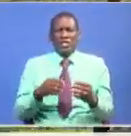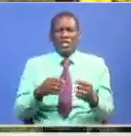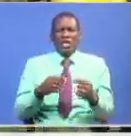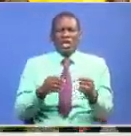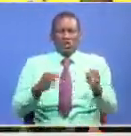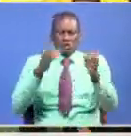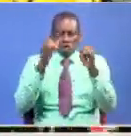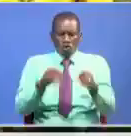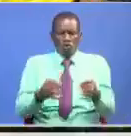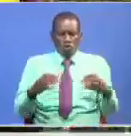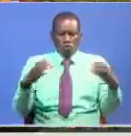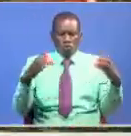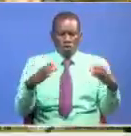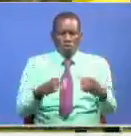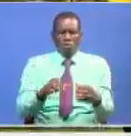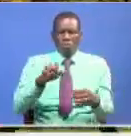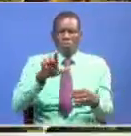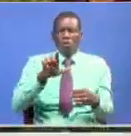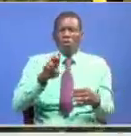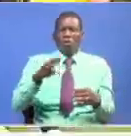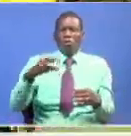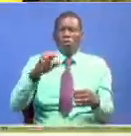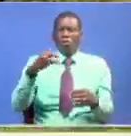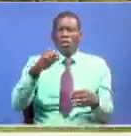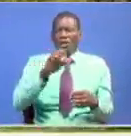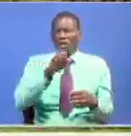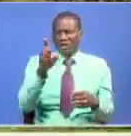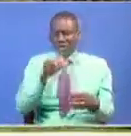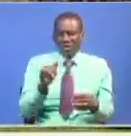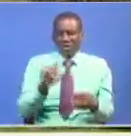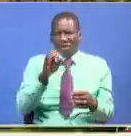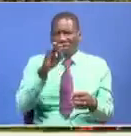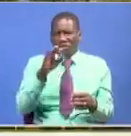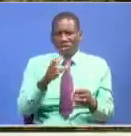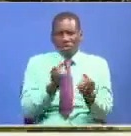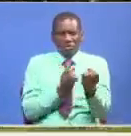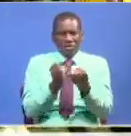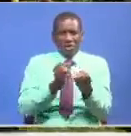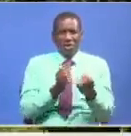side Lugazi FC at the Lugazi Stadium on Saturday.